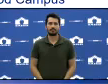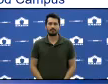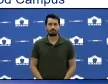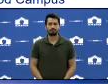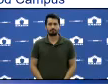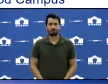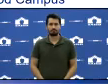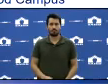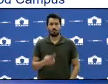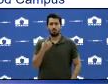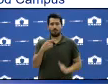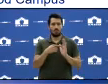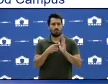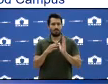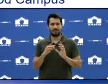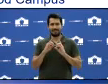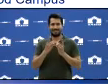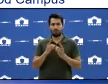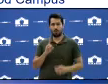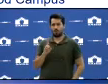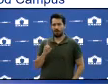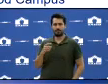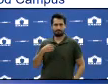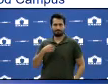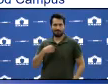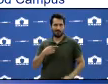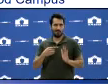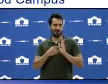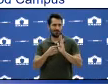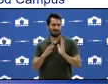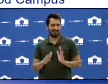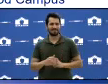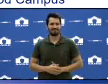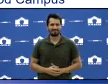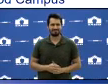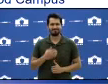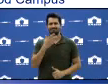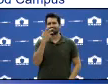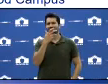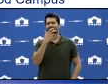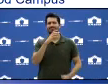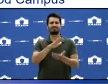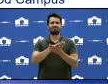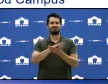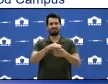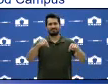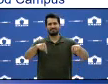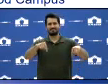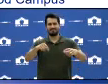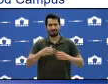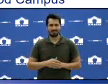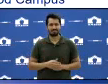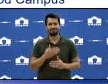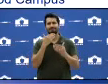Okay, and then single member District 1, the district that I represent, we have some amazing schools. And I want to express